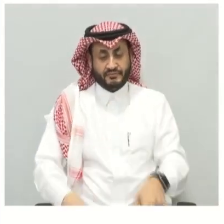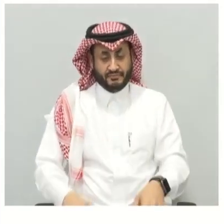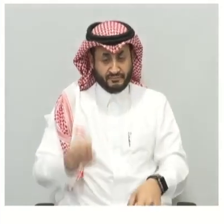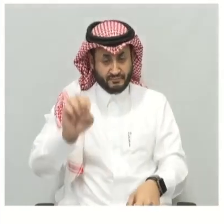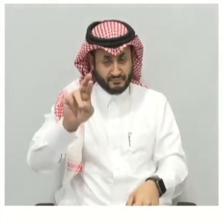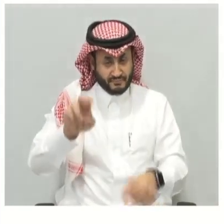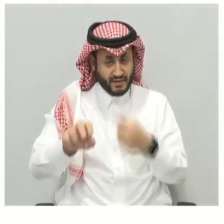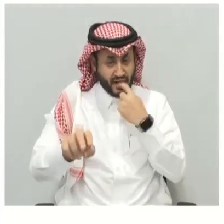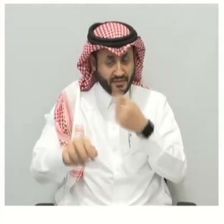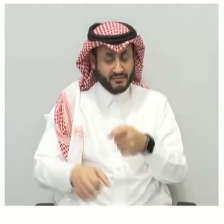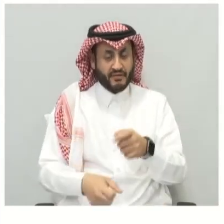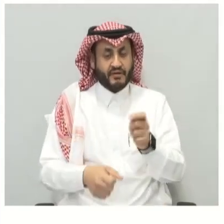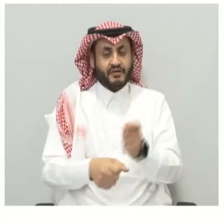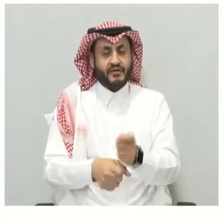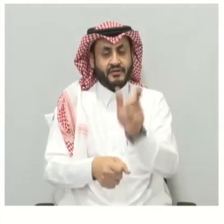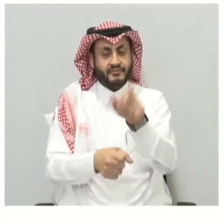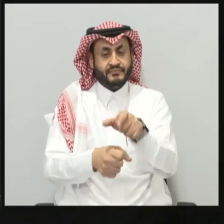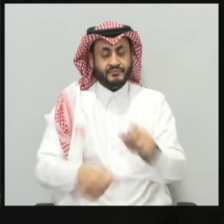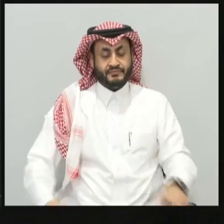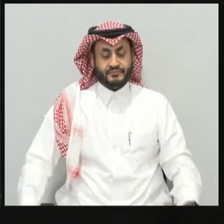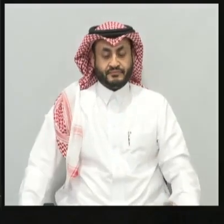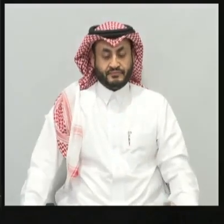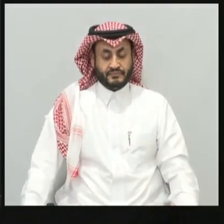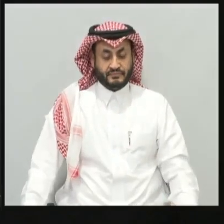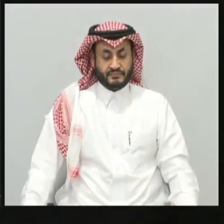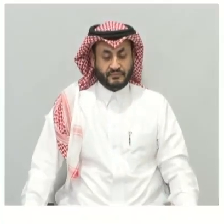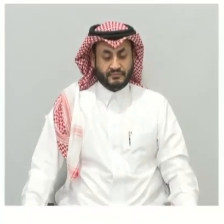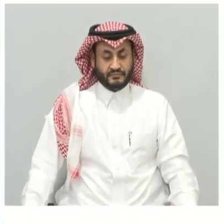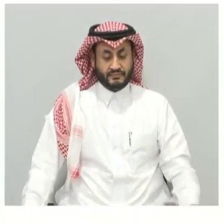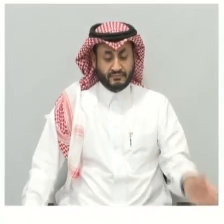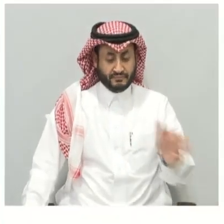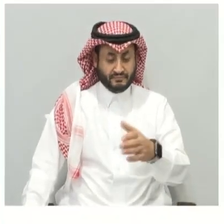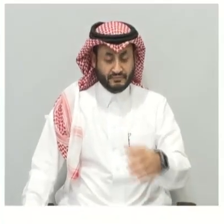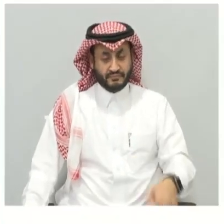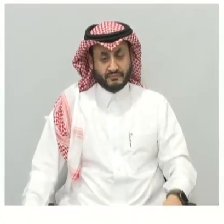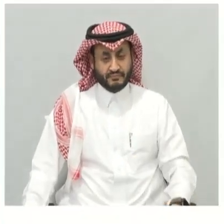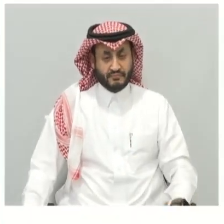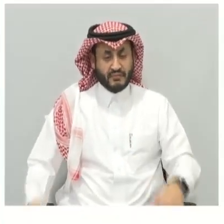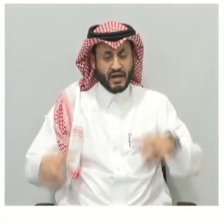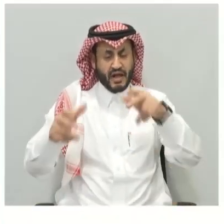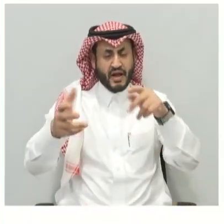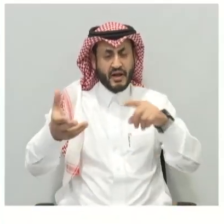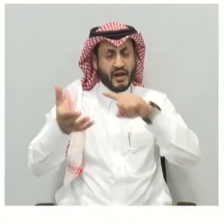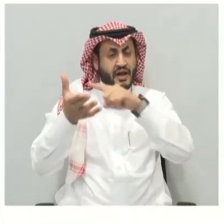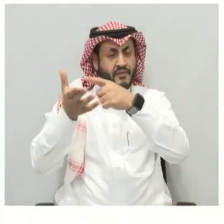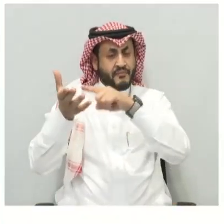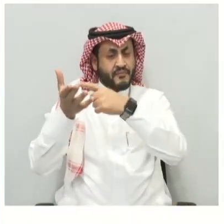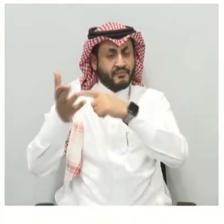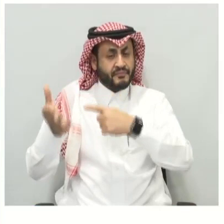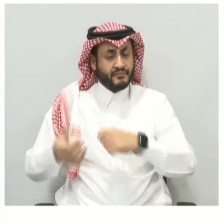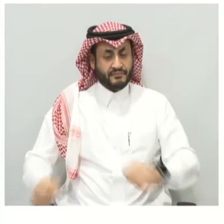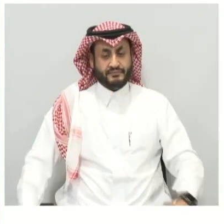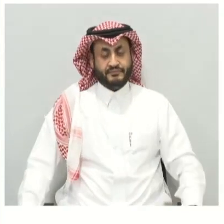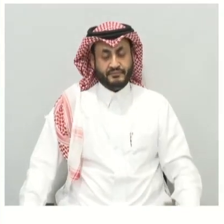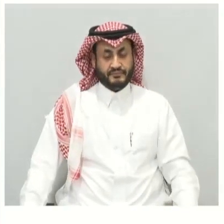verb. We added to it ER. It becomes a painter. The next one we have designer. A